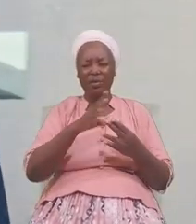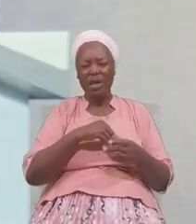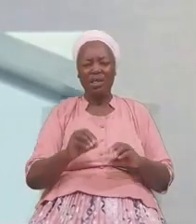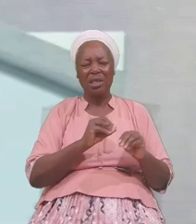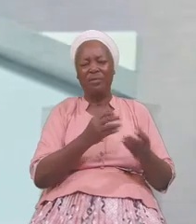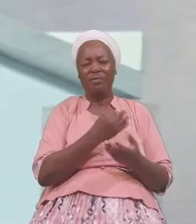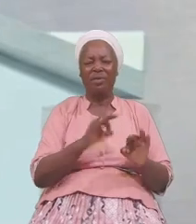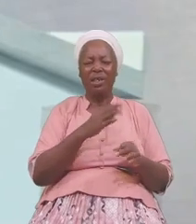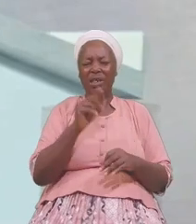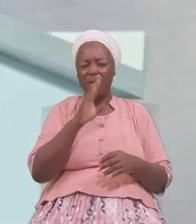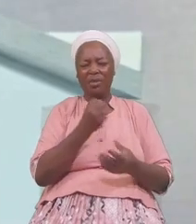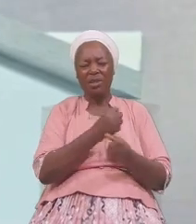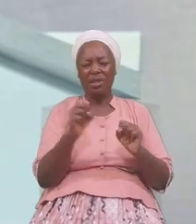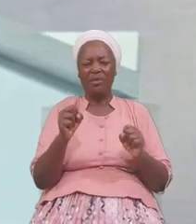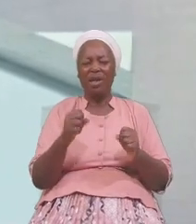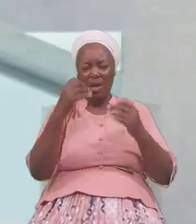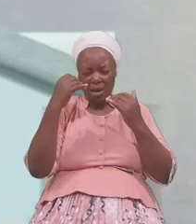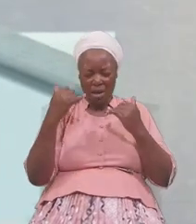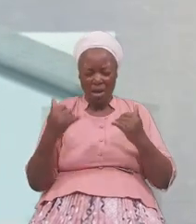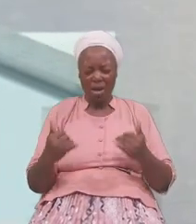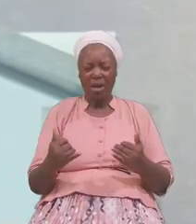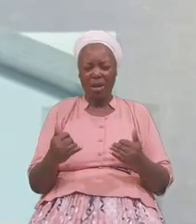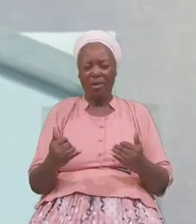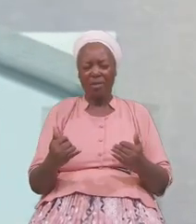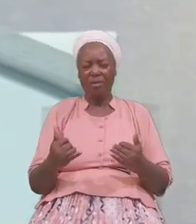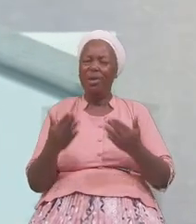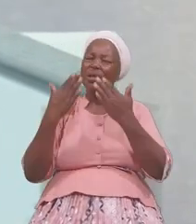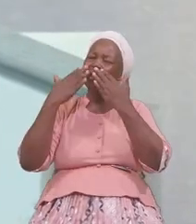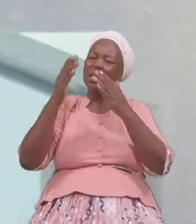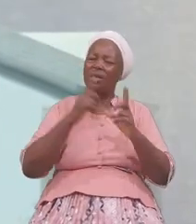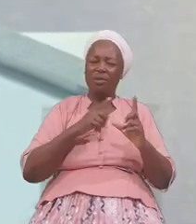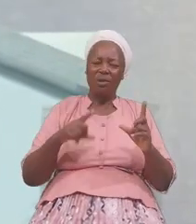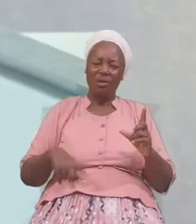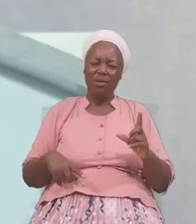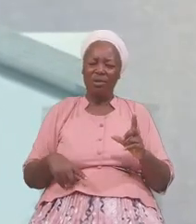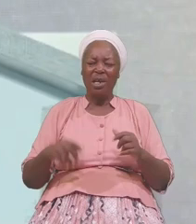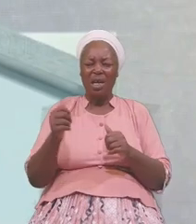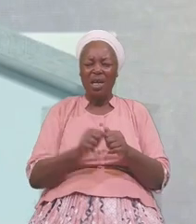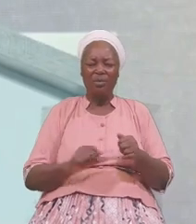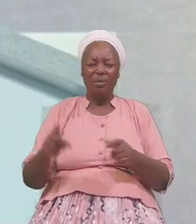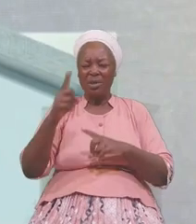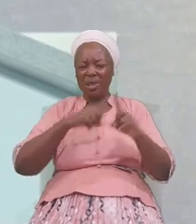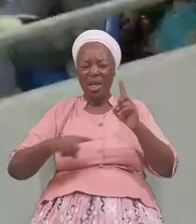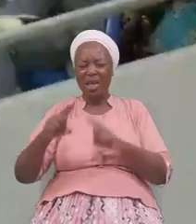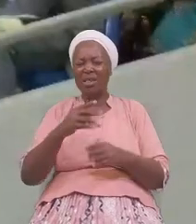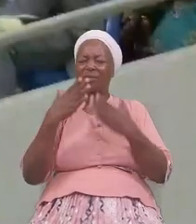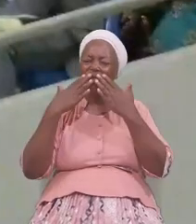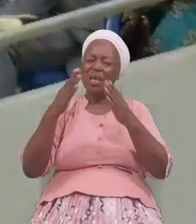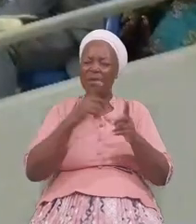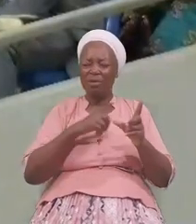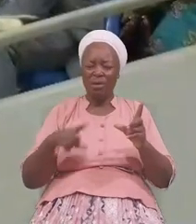they have been saved now. Thank you, Lord. Everybody say, thank you,